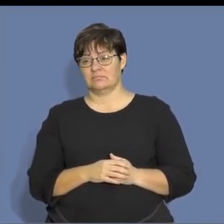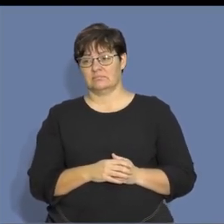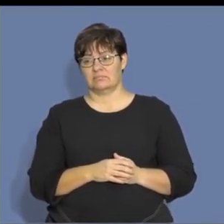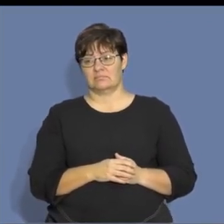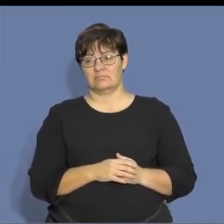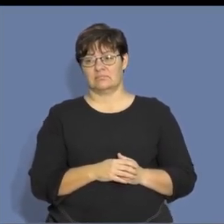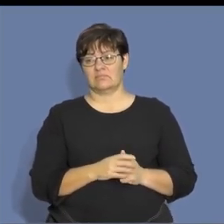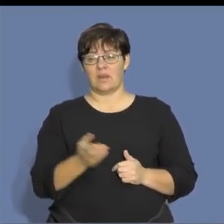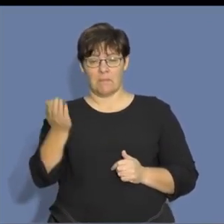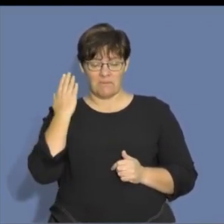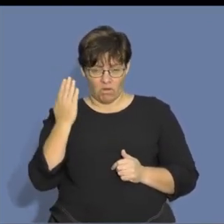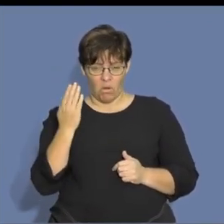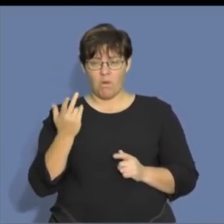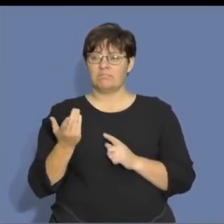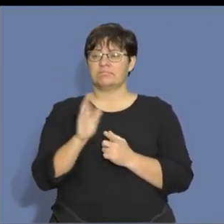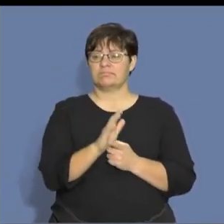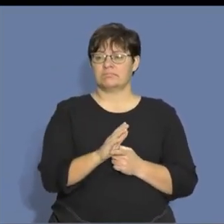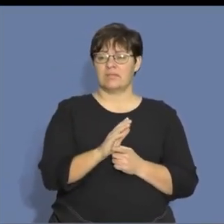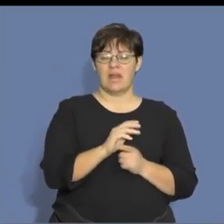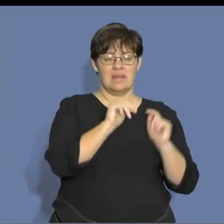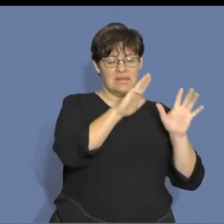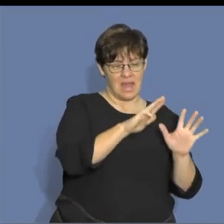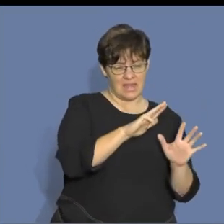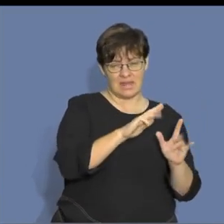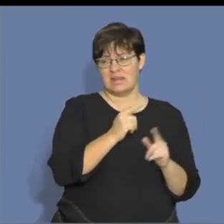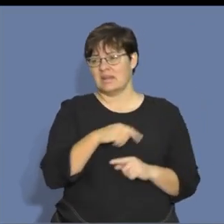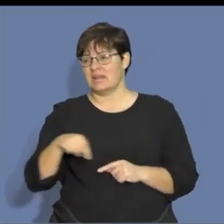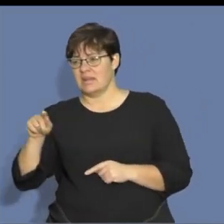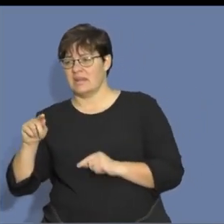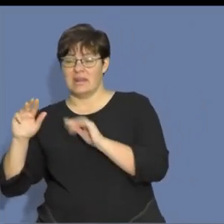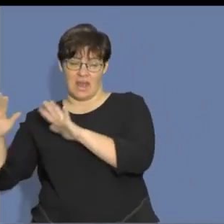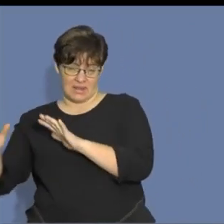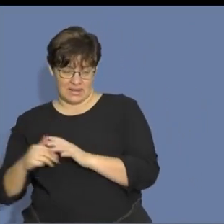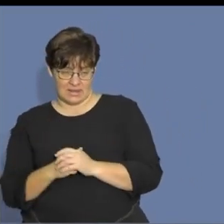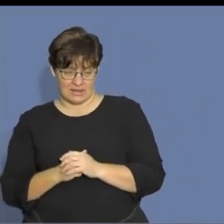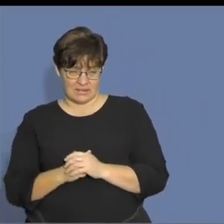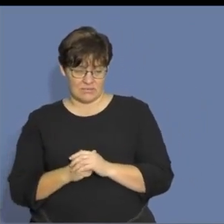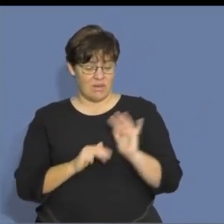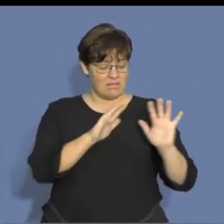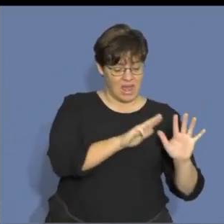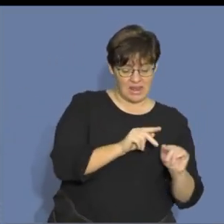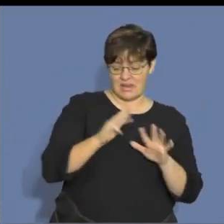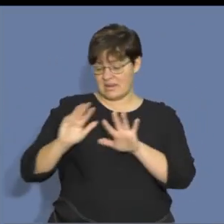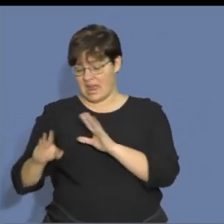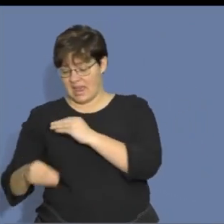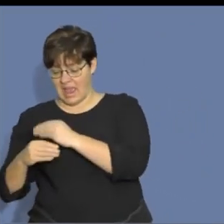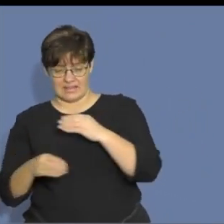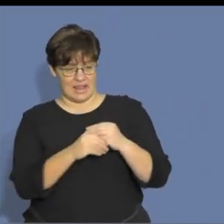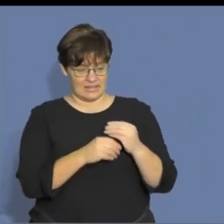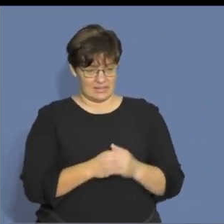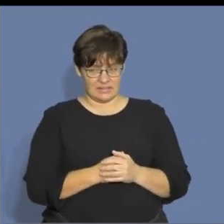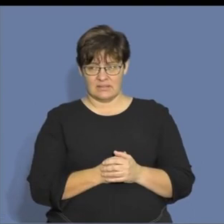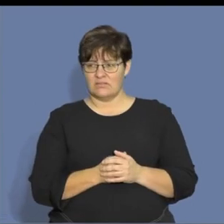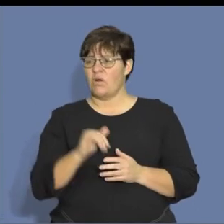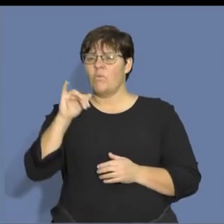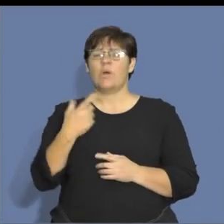the square in the previous slide for the x's. And what did we decide? It was going to be, I add 9 on both sides. Now, what do I do